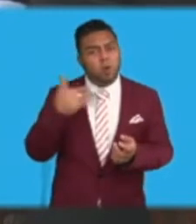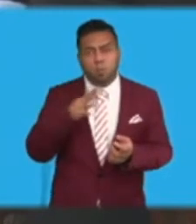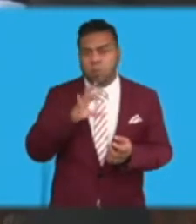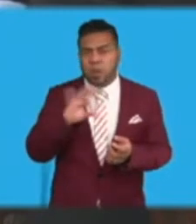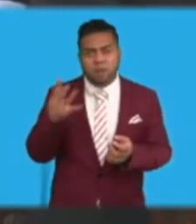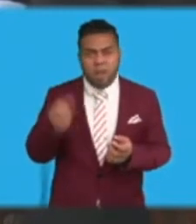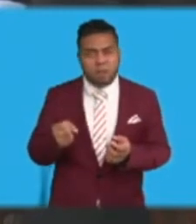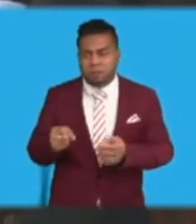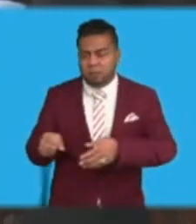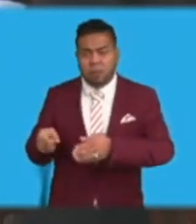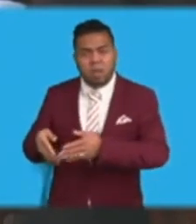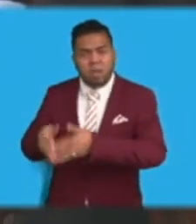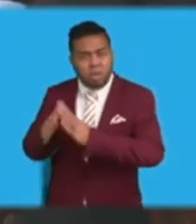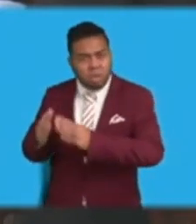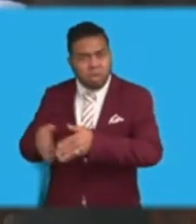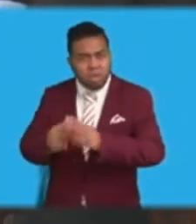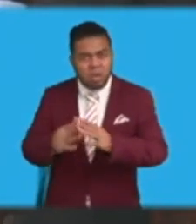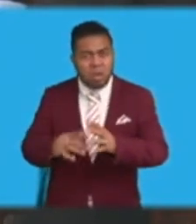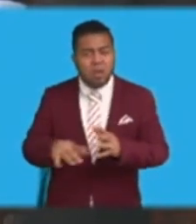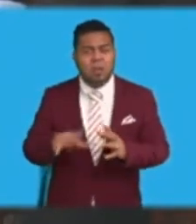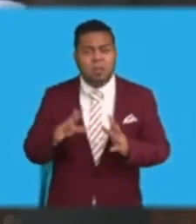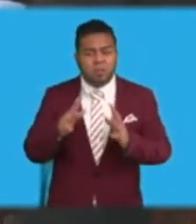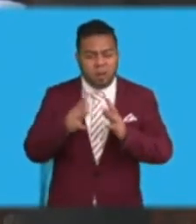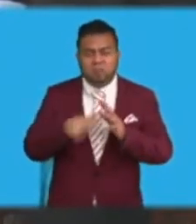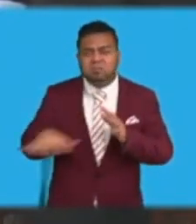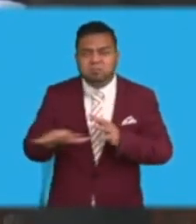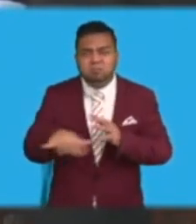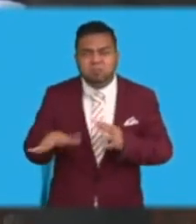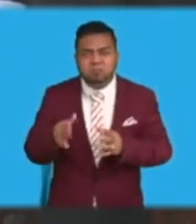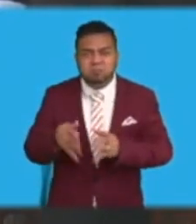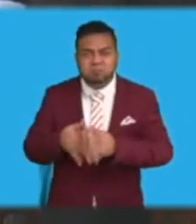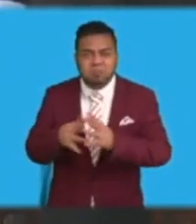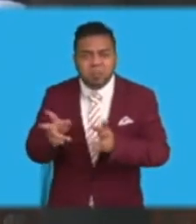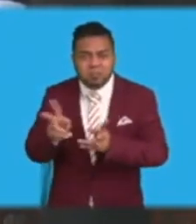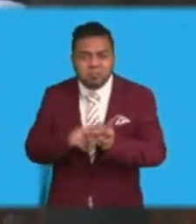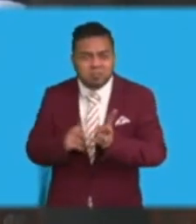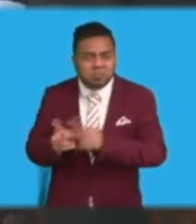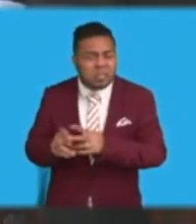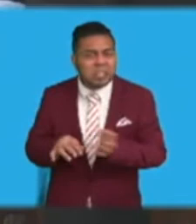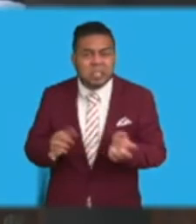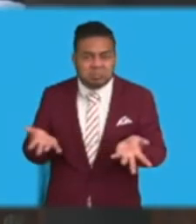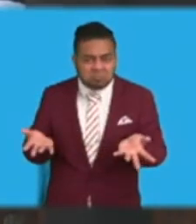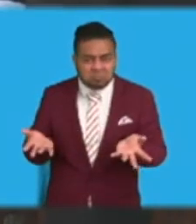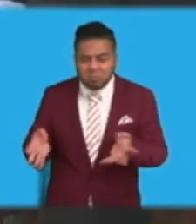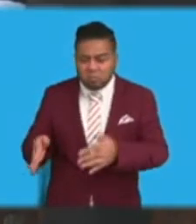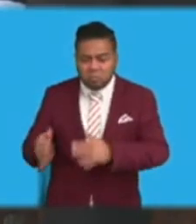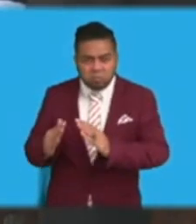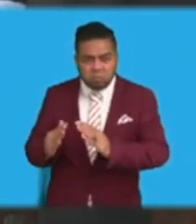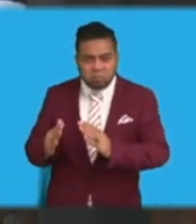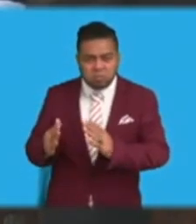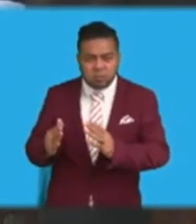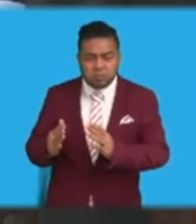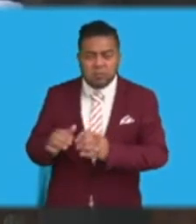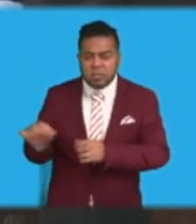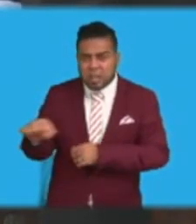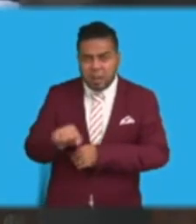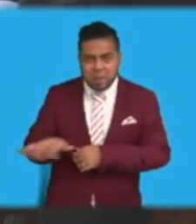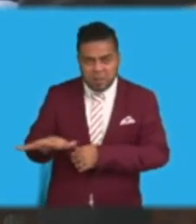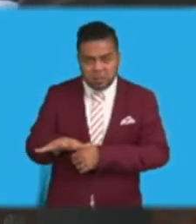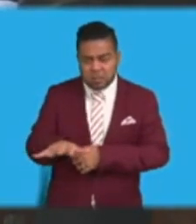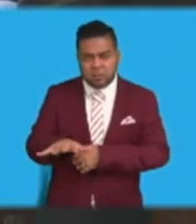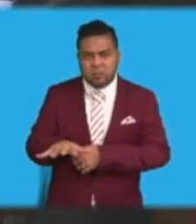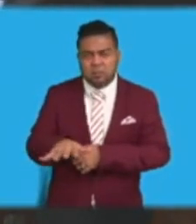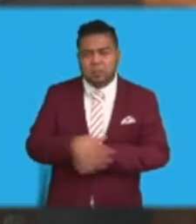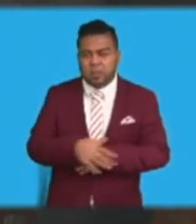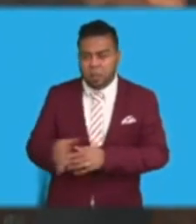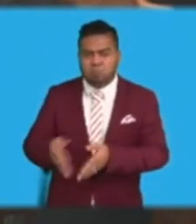Waindamu settlement, Madam Speaker. So, Madam Speaker, you can see how these new settlements that has come up now, but are